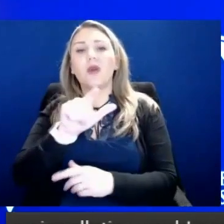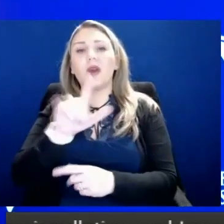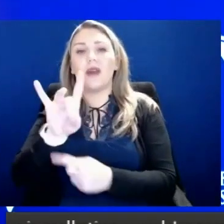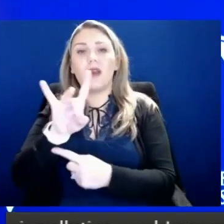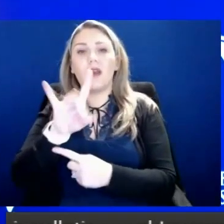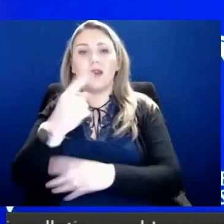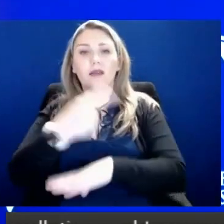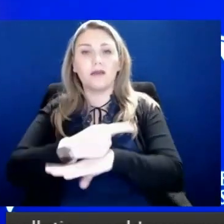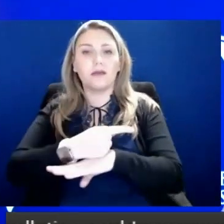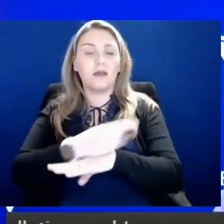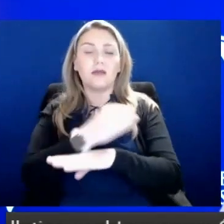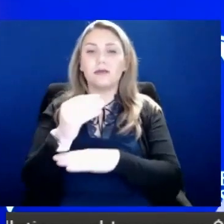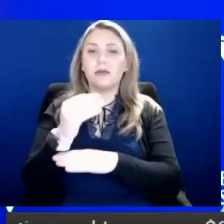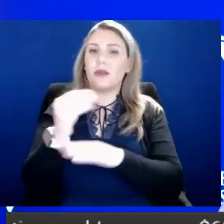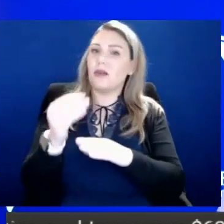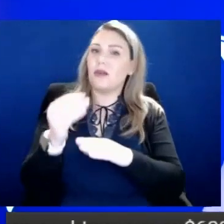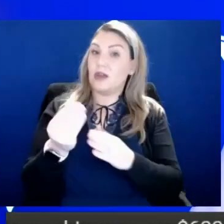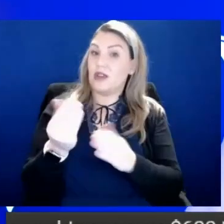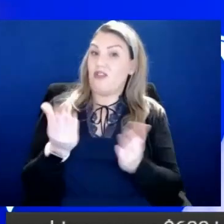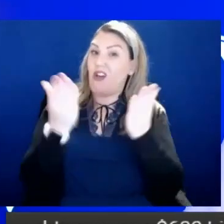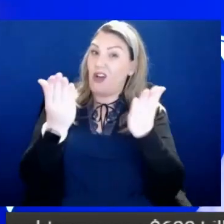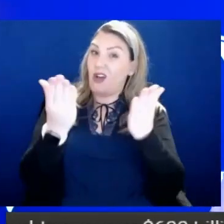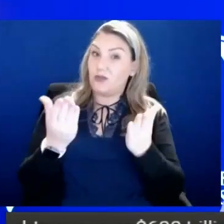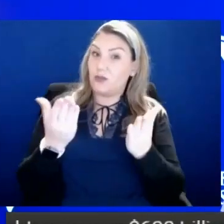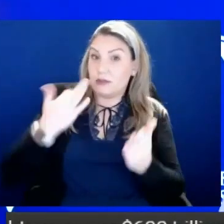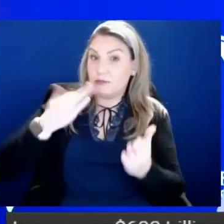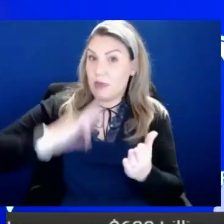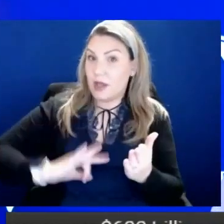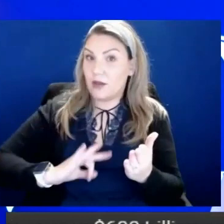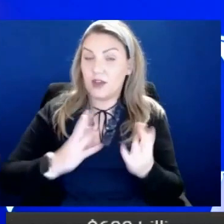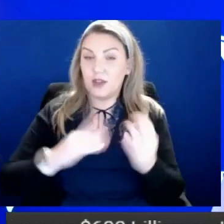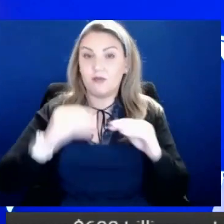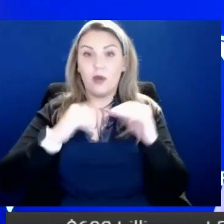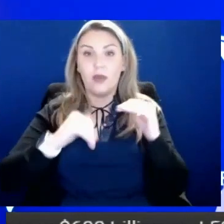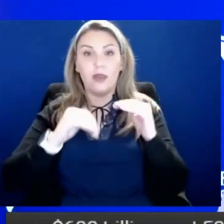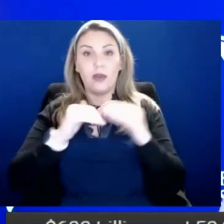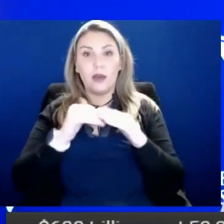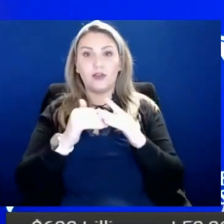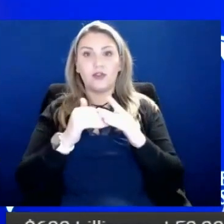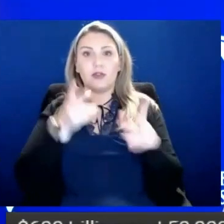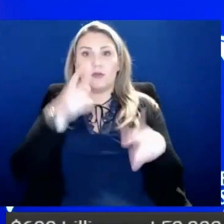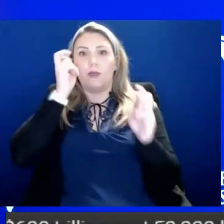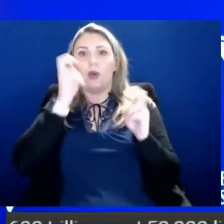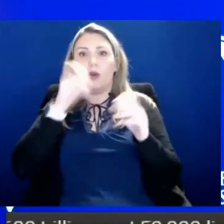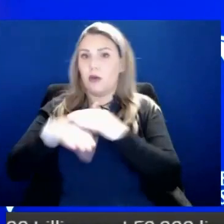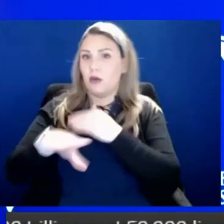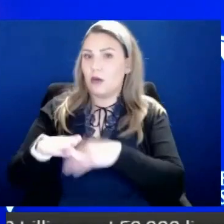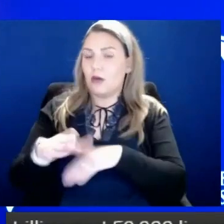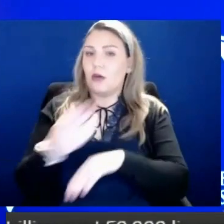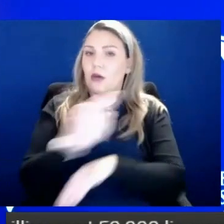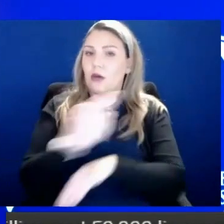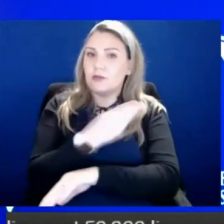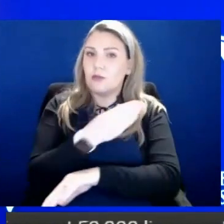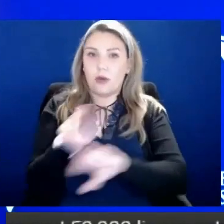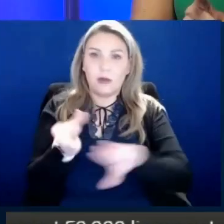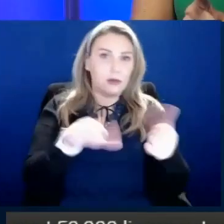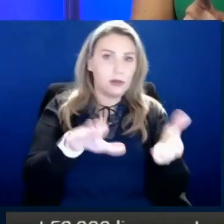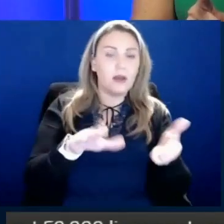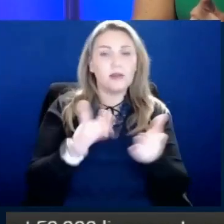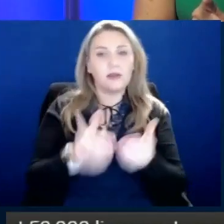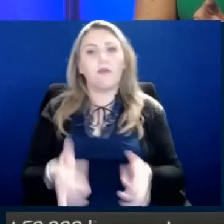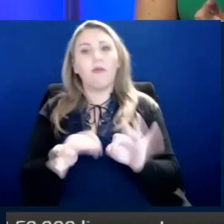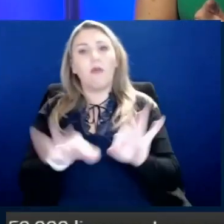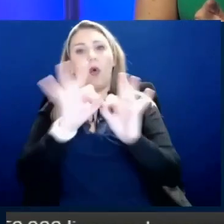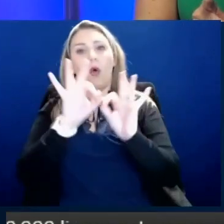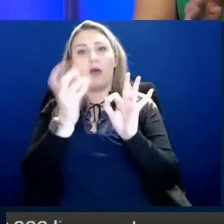offer benefits even beyond that acute illness and protecting you from hospitalization and death, and I think that's important to understand. All right, I've got a couple